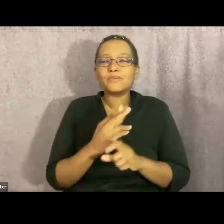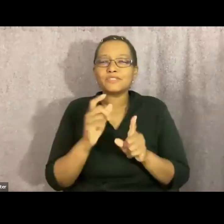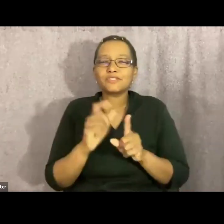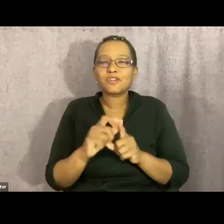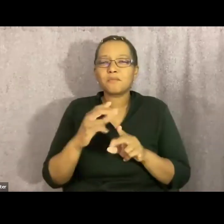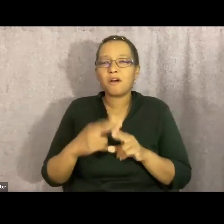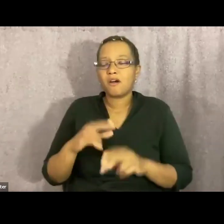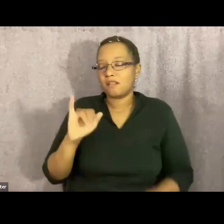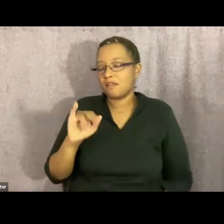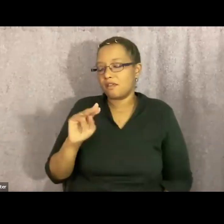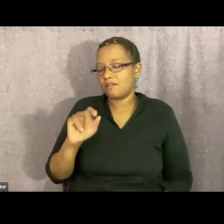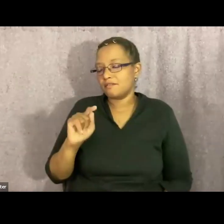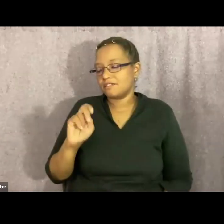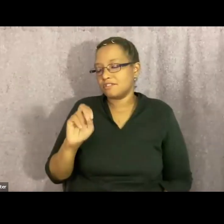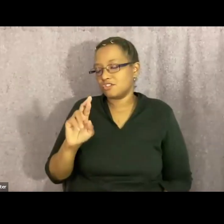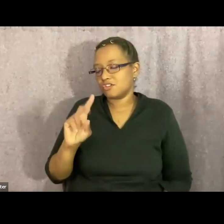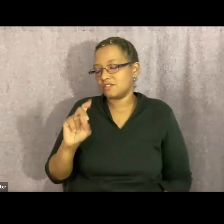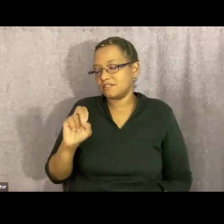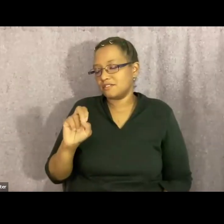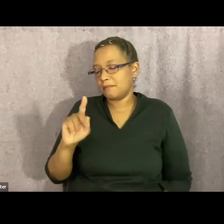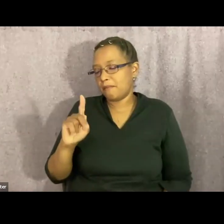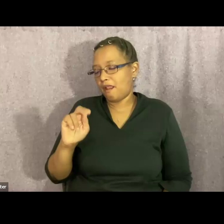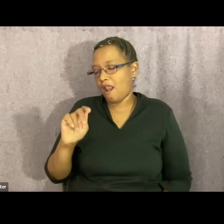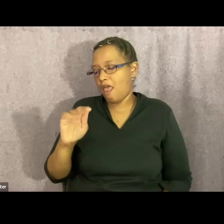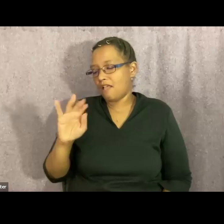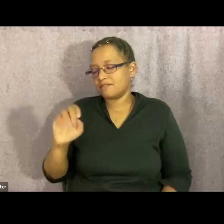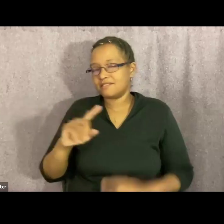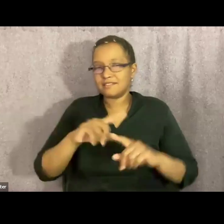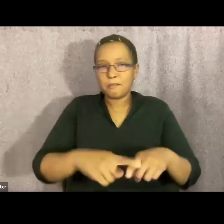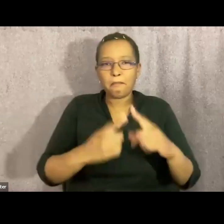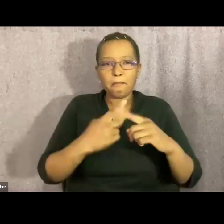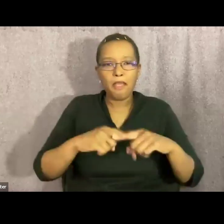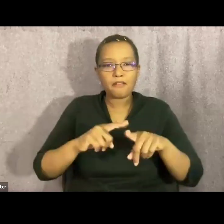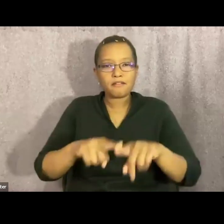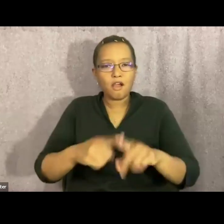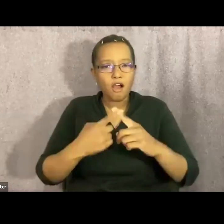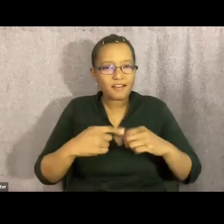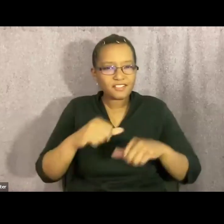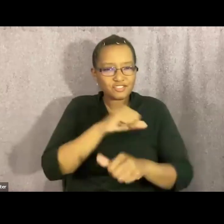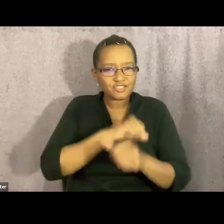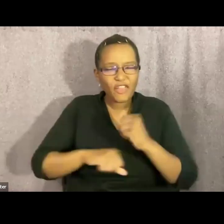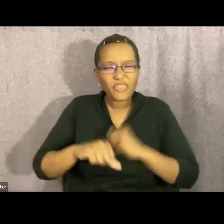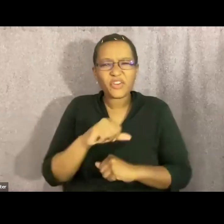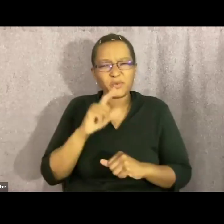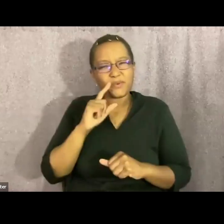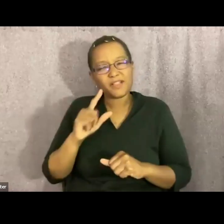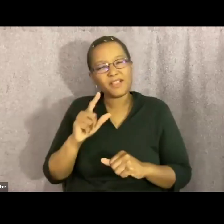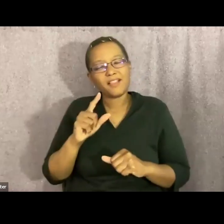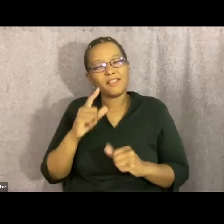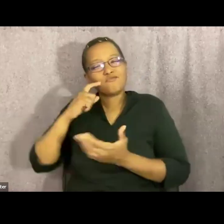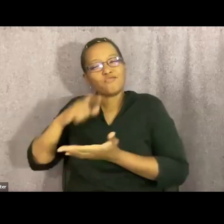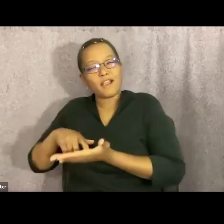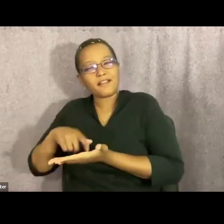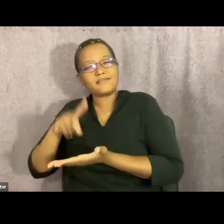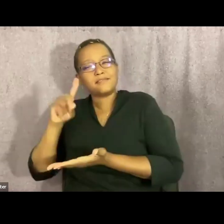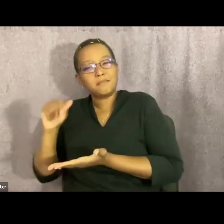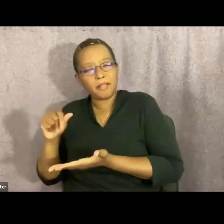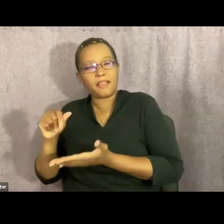interdependence, alluding to the disability justice principle and its relevance to their community building